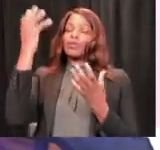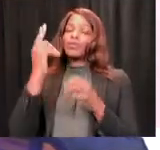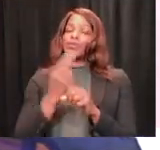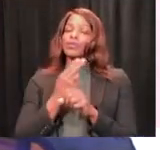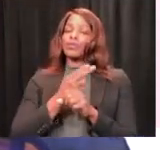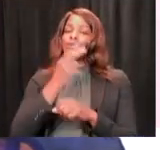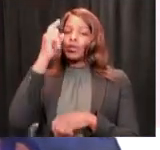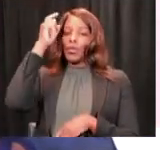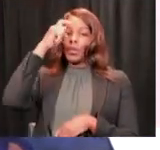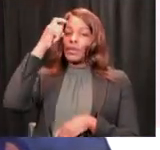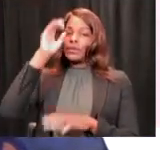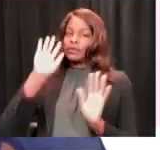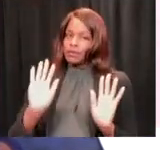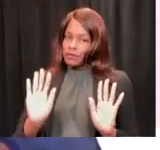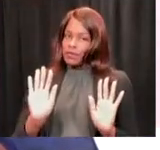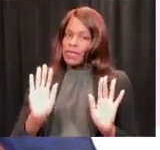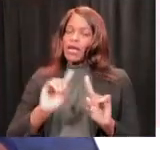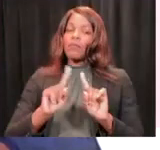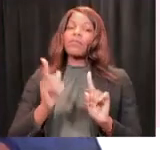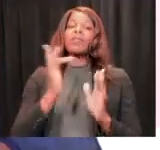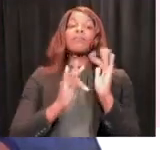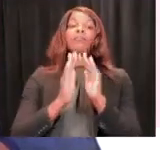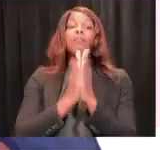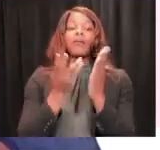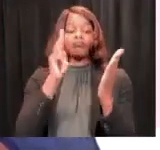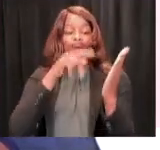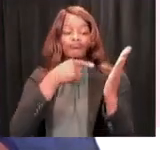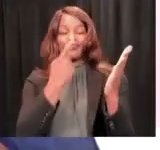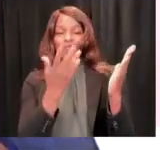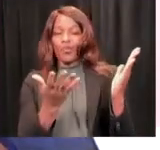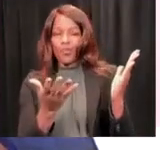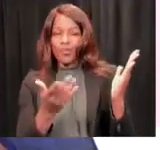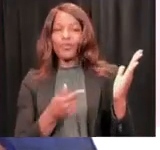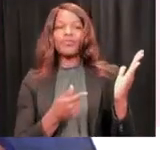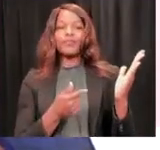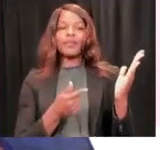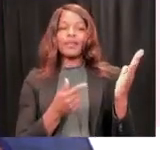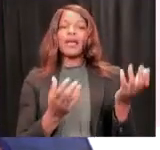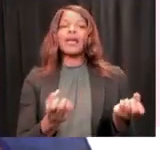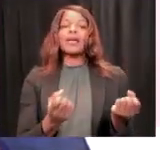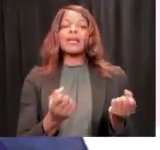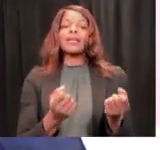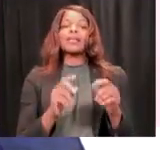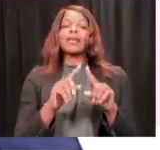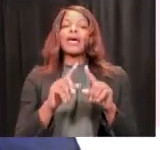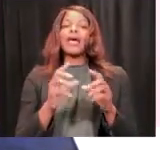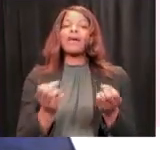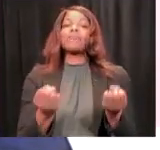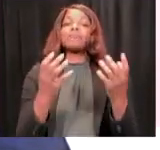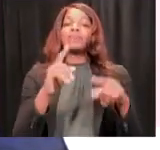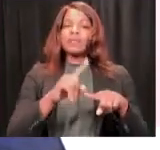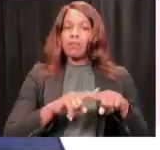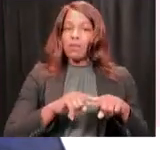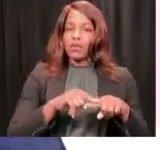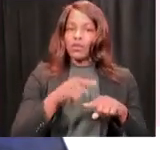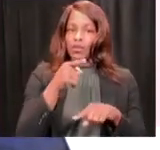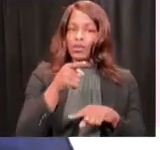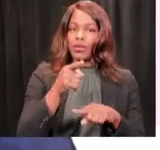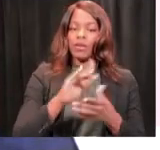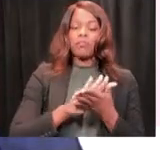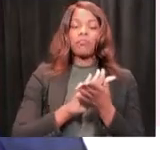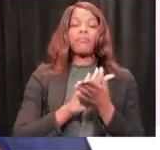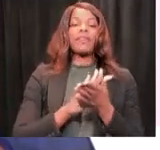saying, I love the scriptures. The scriptures say this, is as much as it depends on you, be at peace